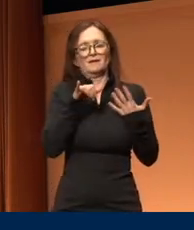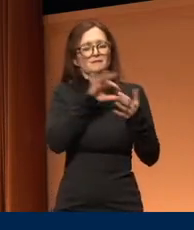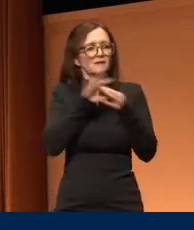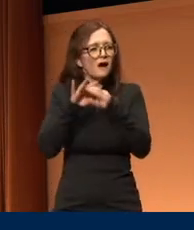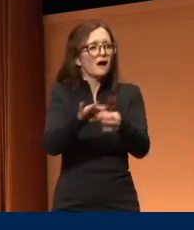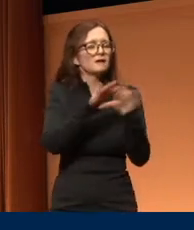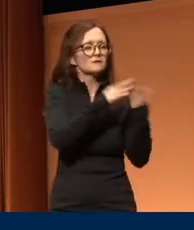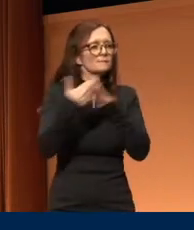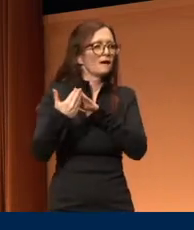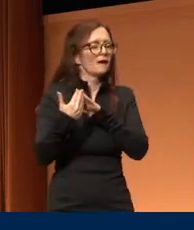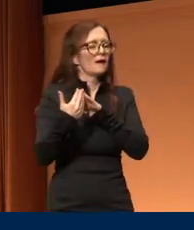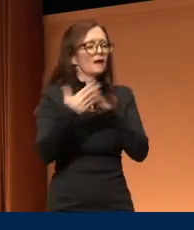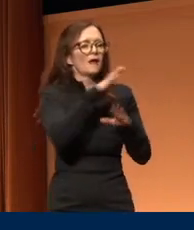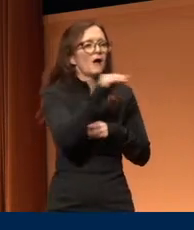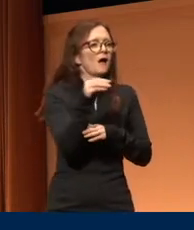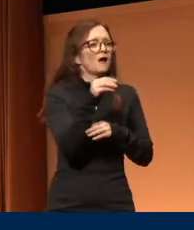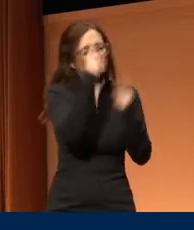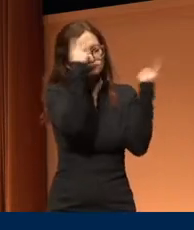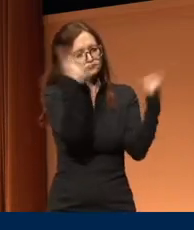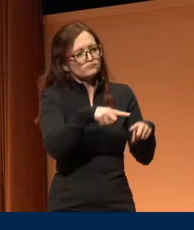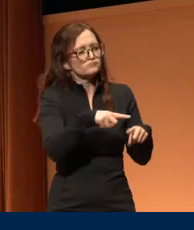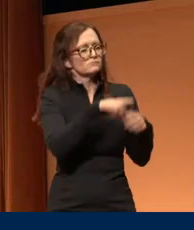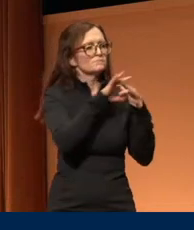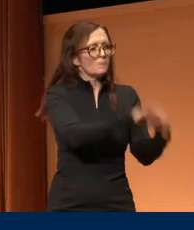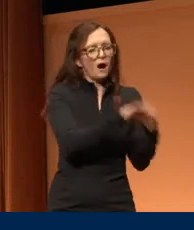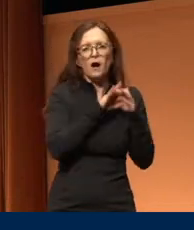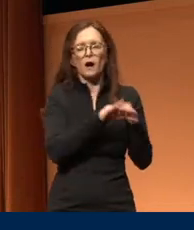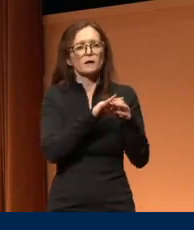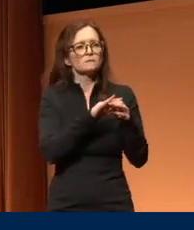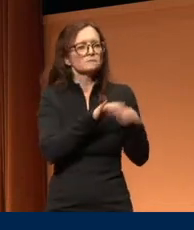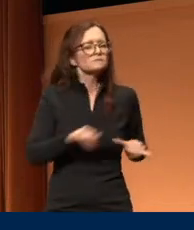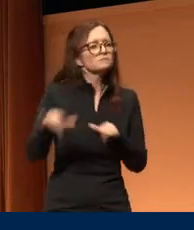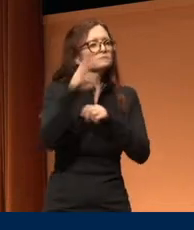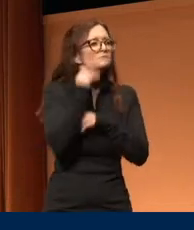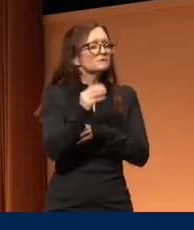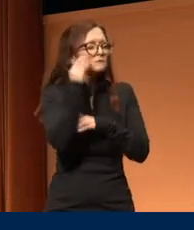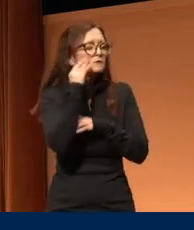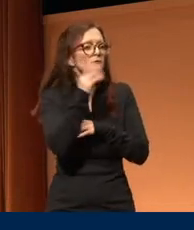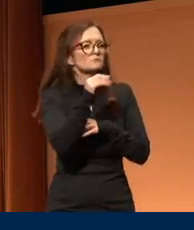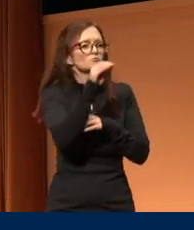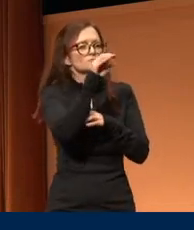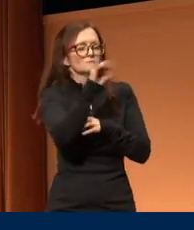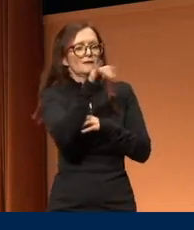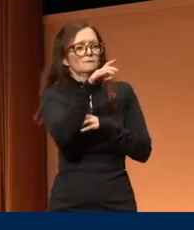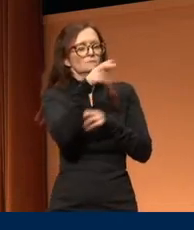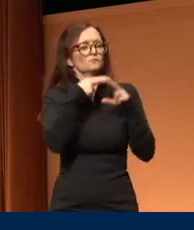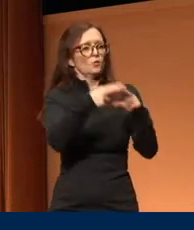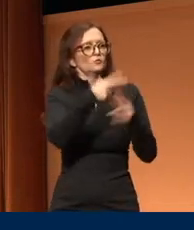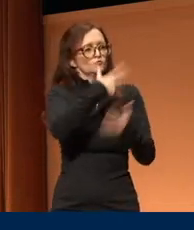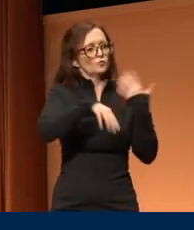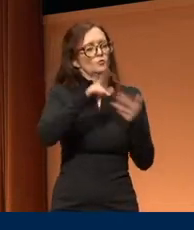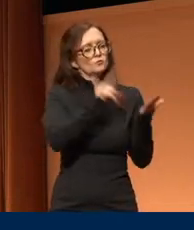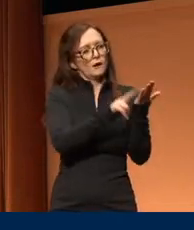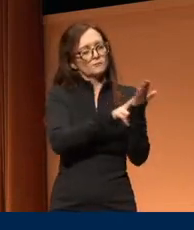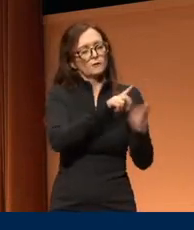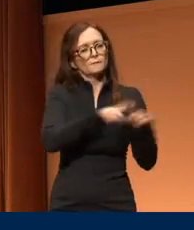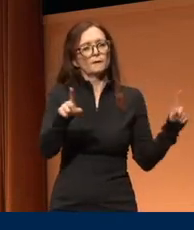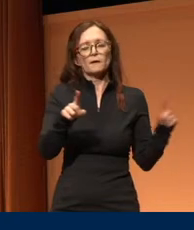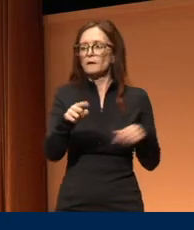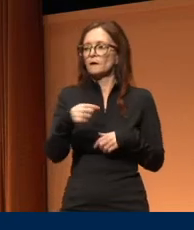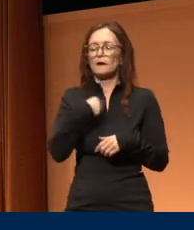bonds of solidarity that could also motivate adhesion to a social contract. I'm no longer convinced that